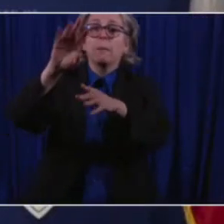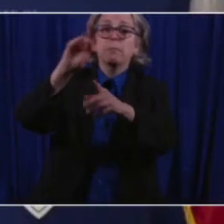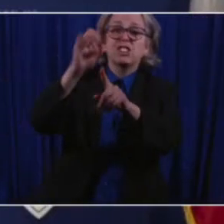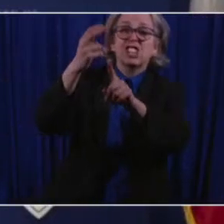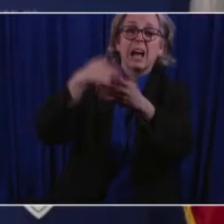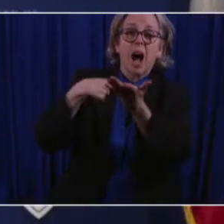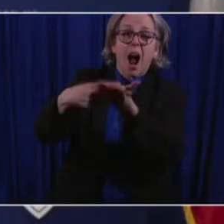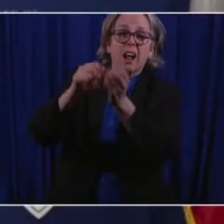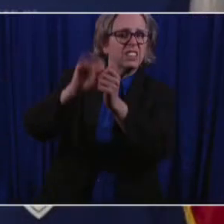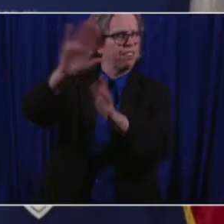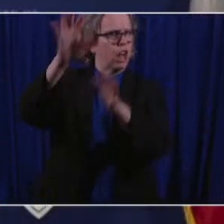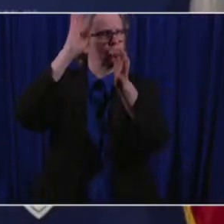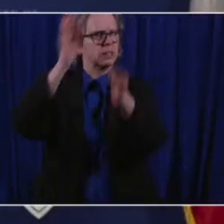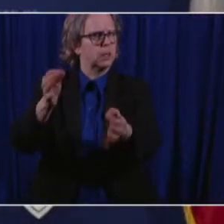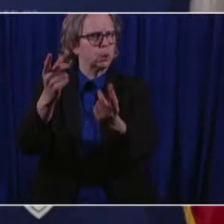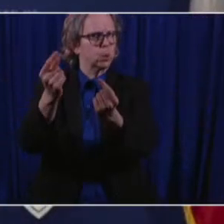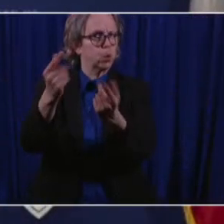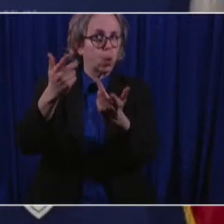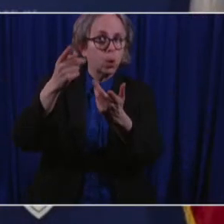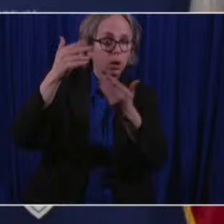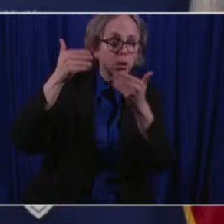Ohio,